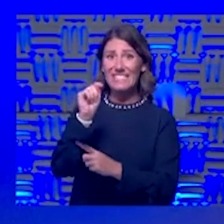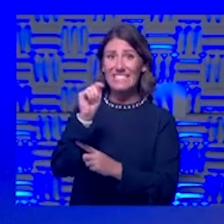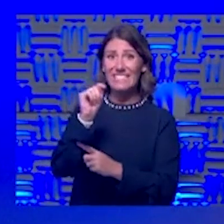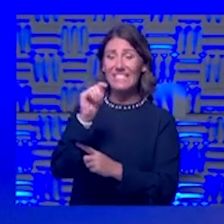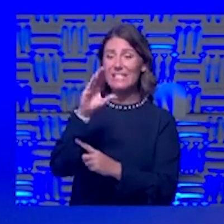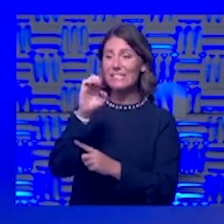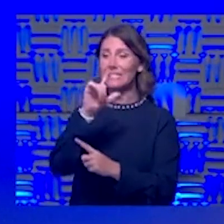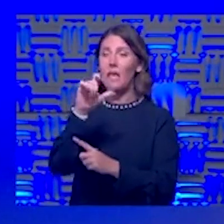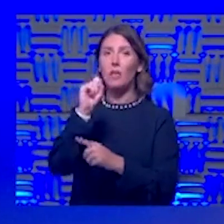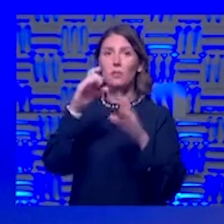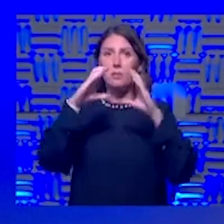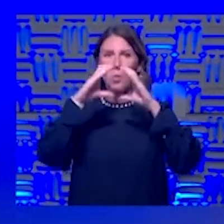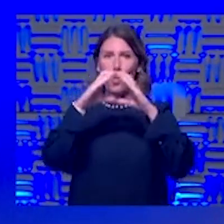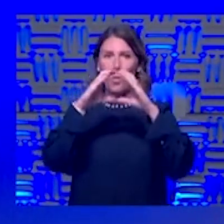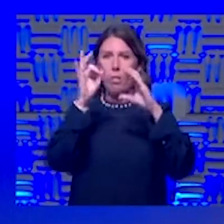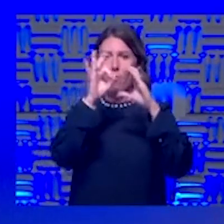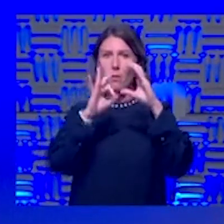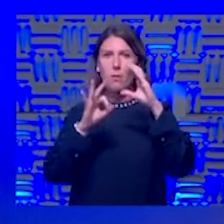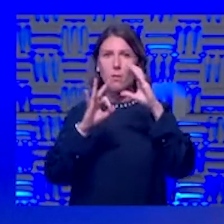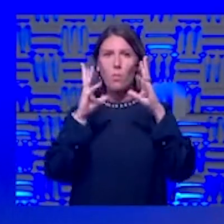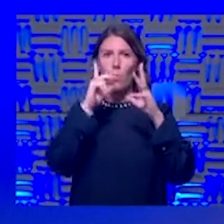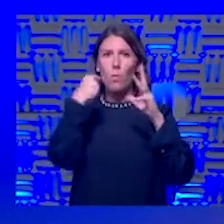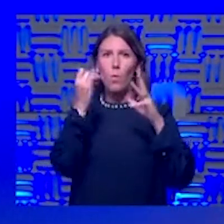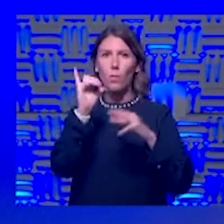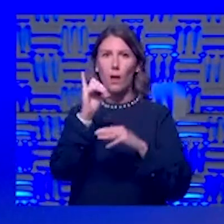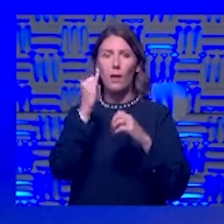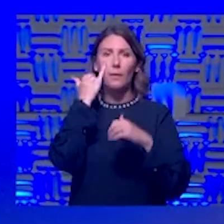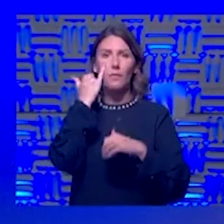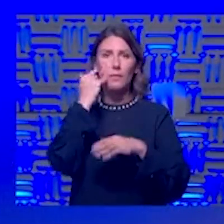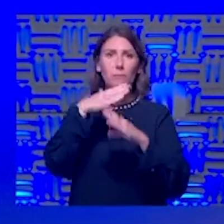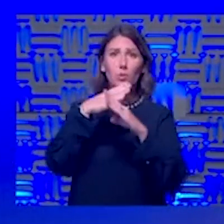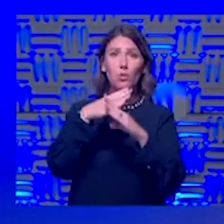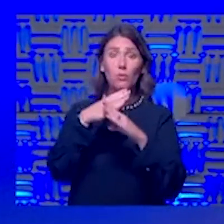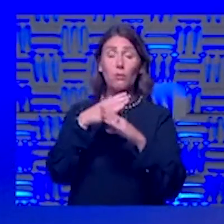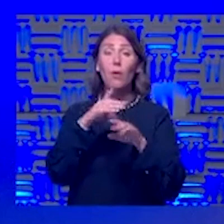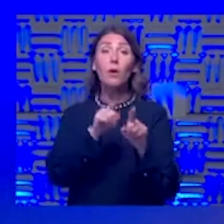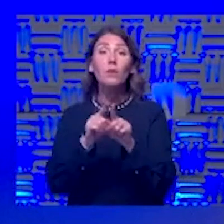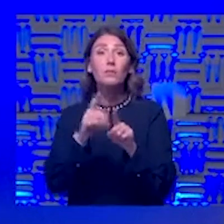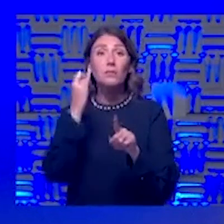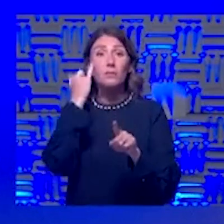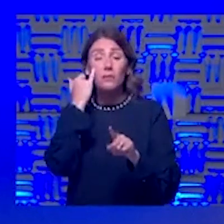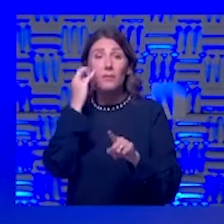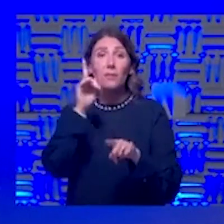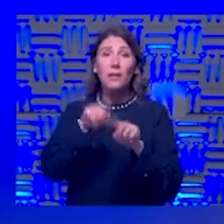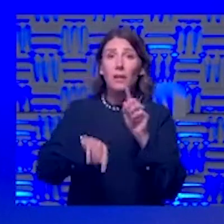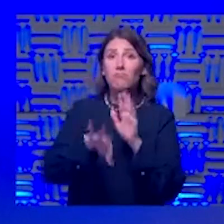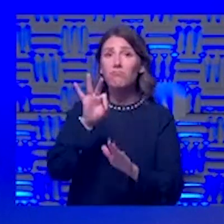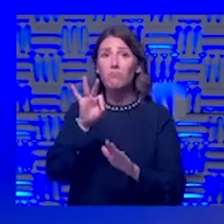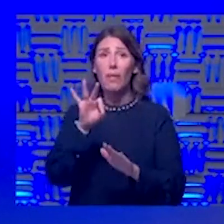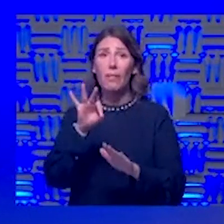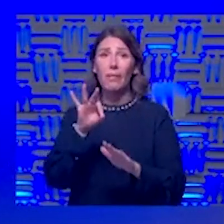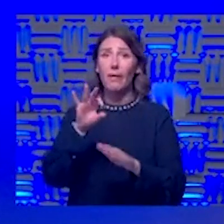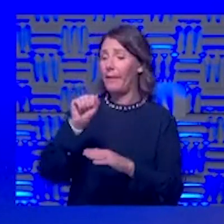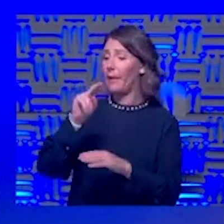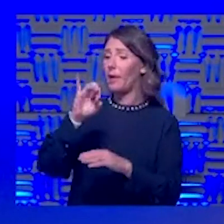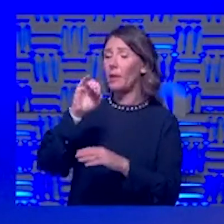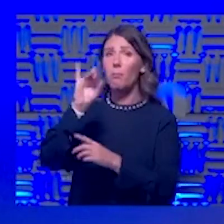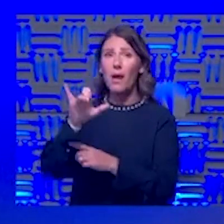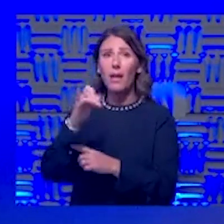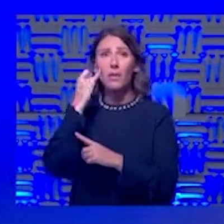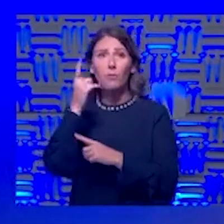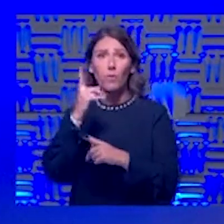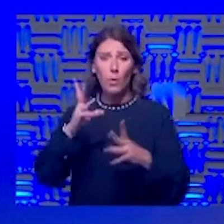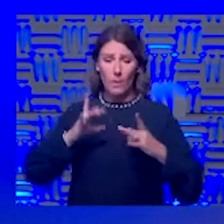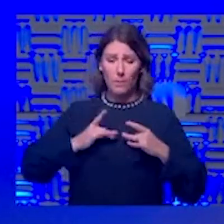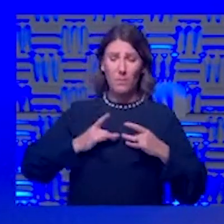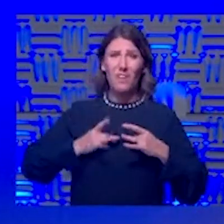immunity as well. So what is your cellular immunity? Also, even if I can't detect antibodies, if you've had the infection and I take your blood